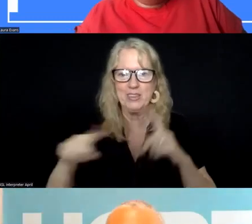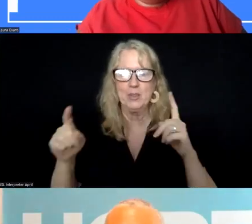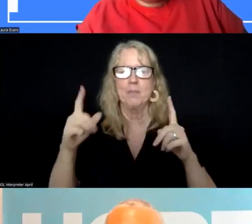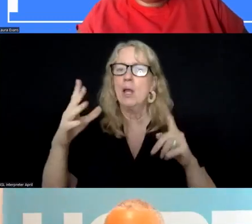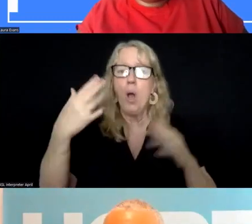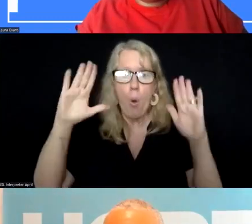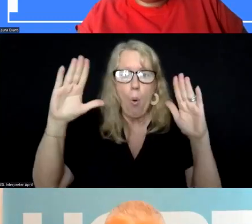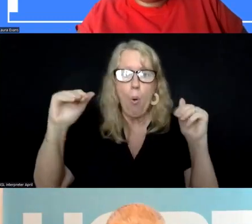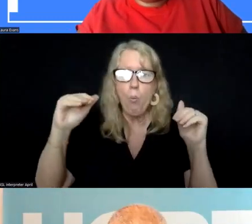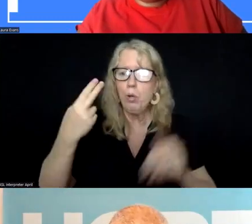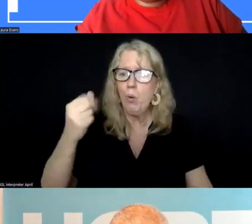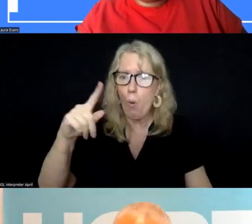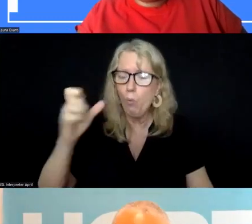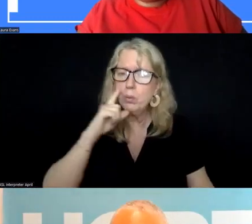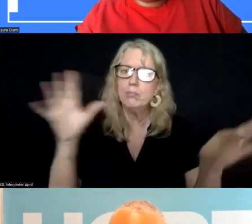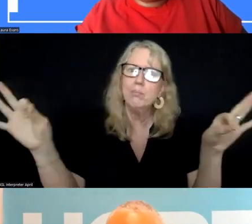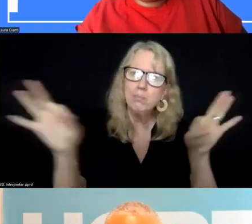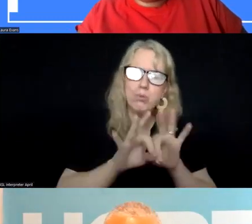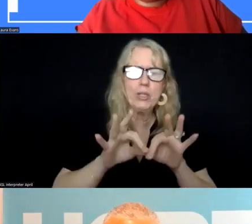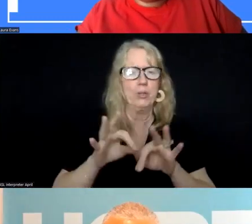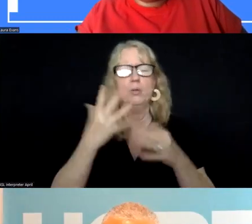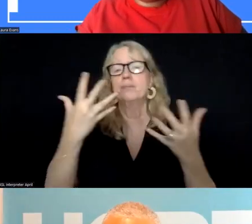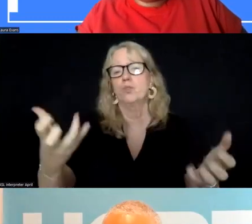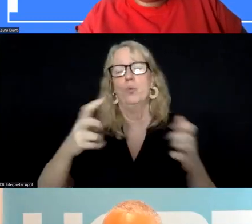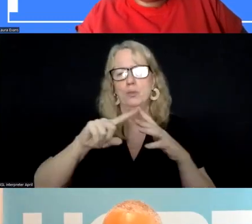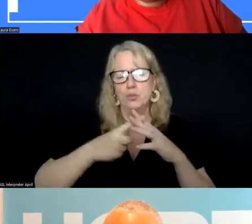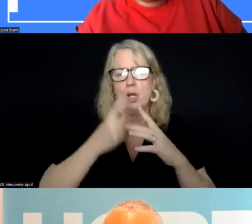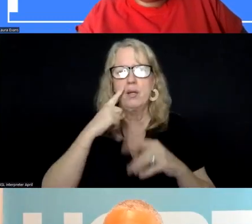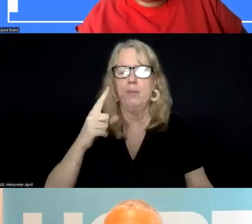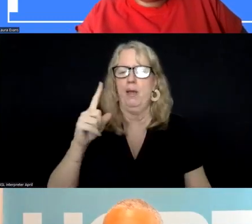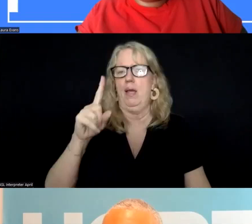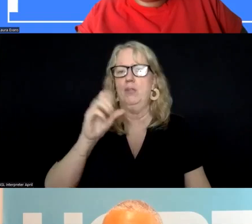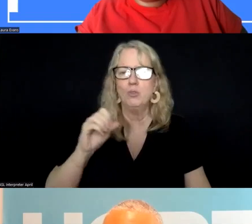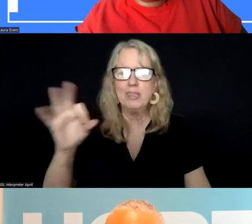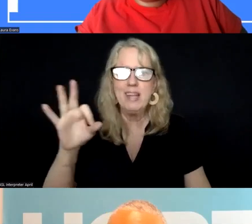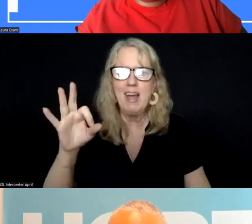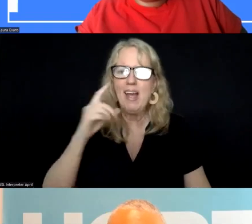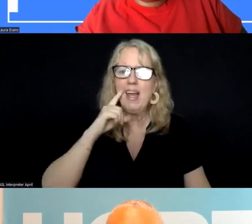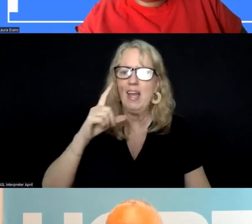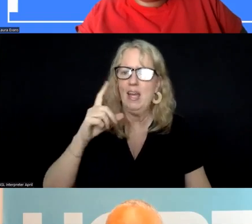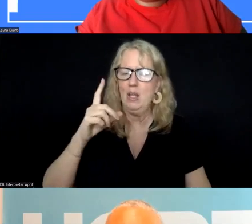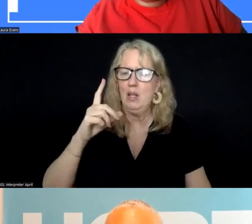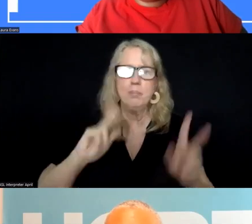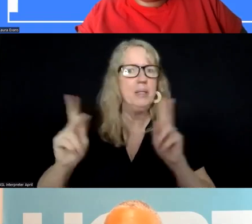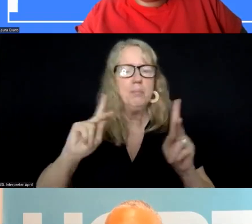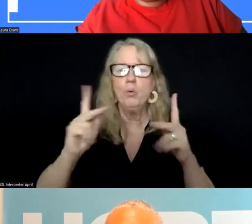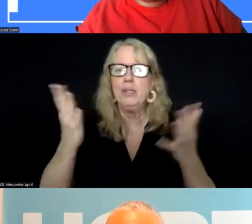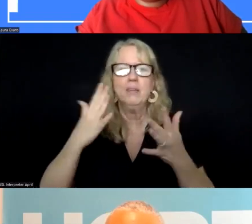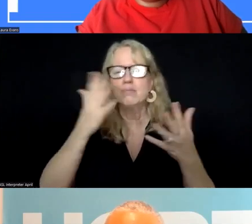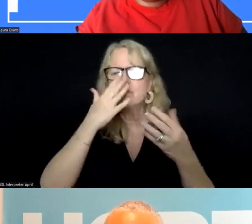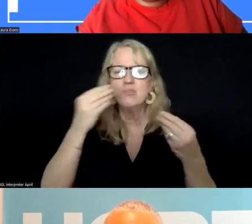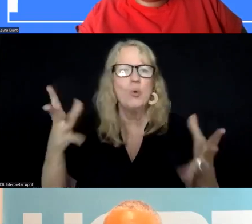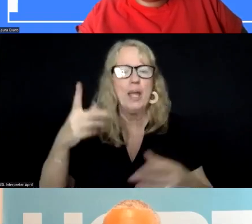so critically important to this conversation. And let me start out by saying we have about 198, almost 200 people here. You know, people don't care how much